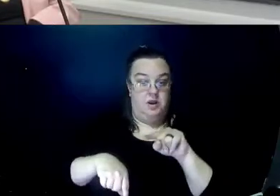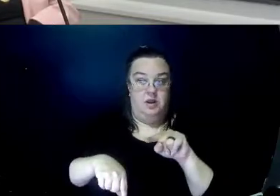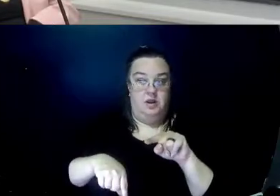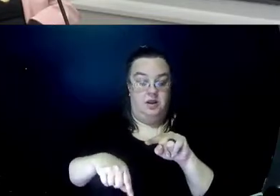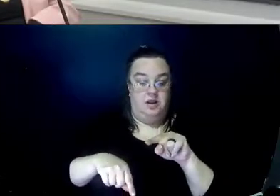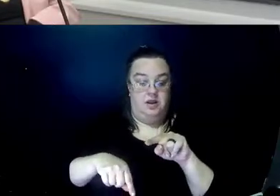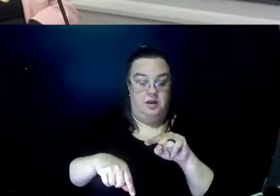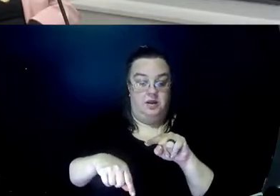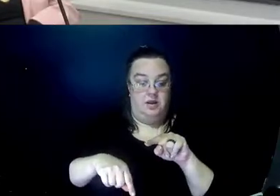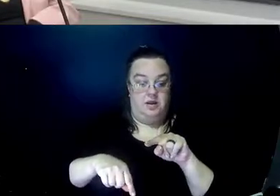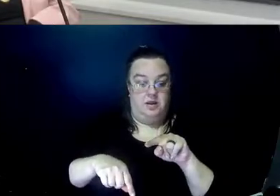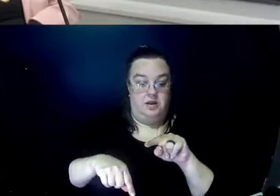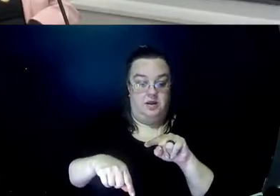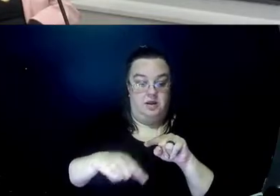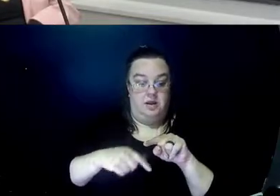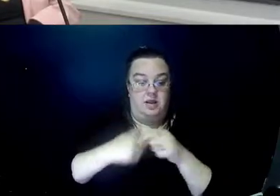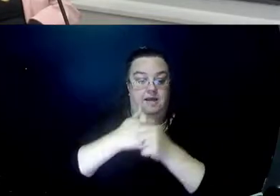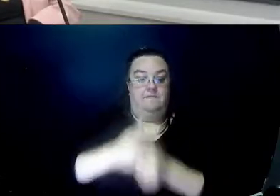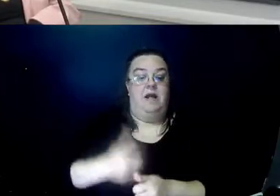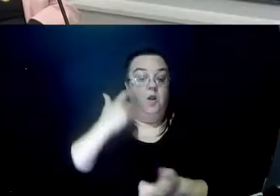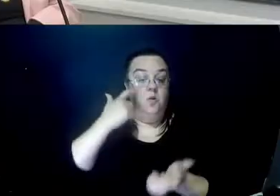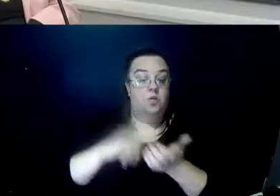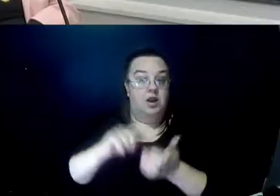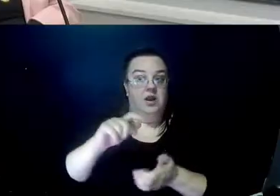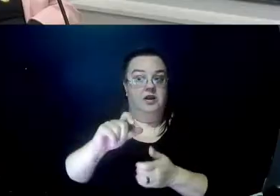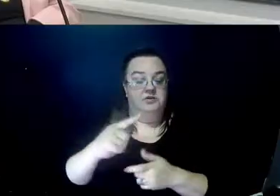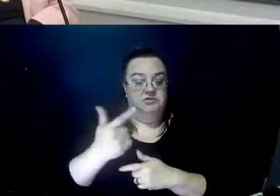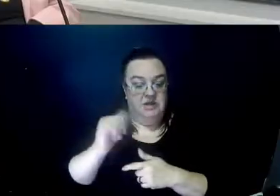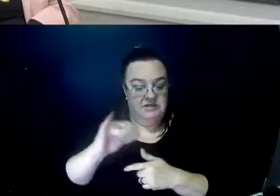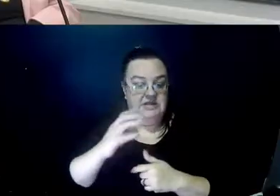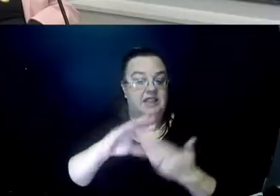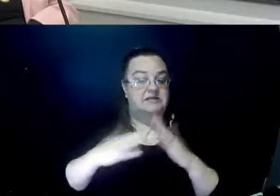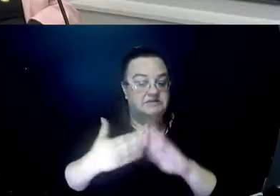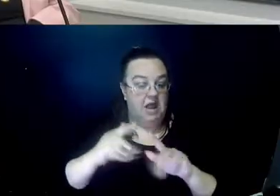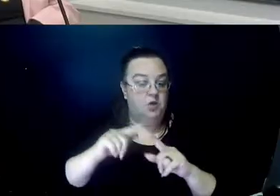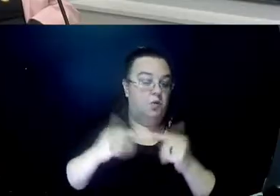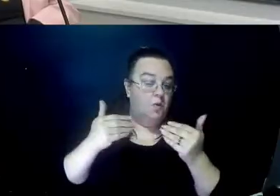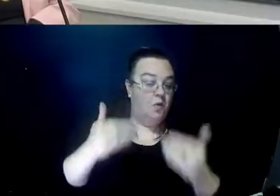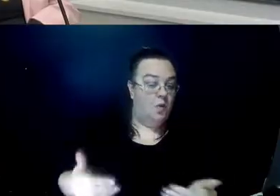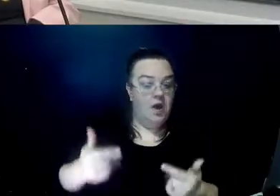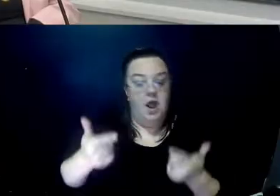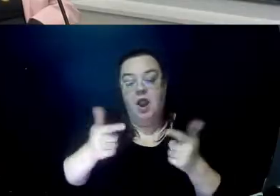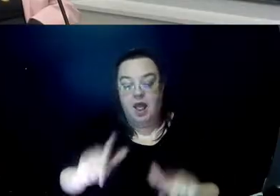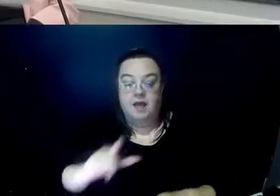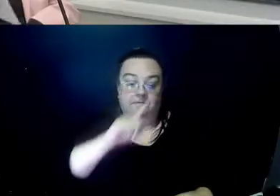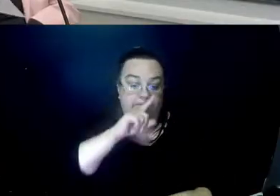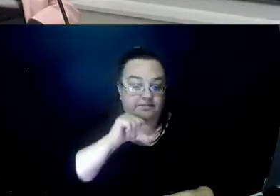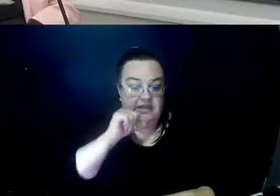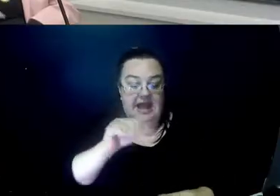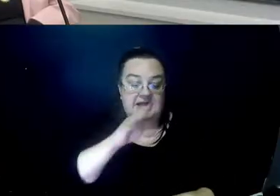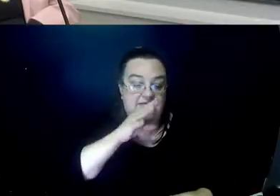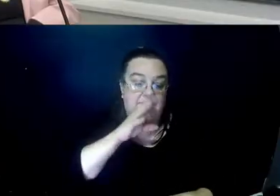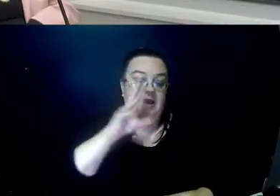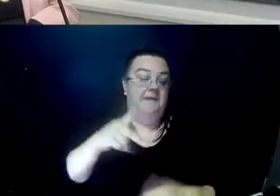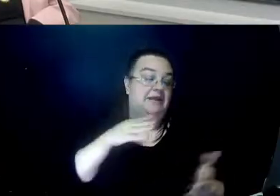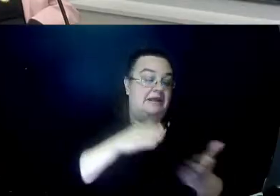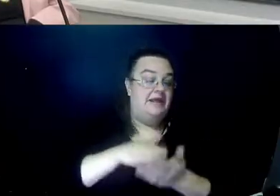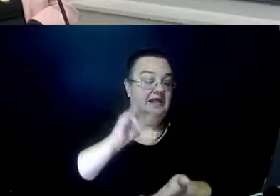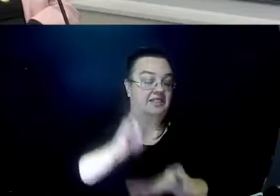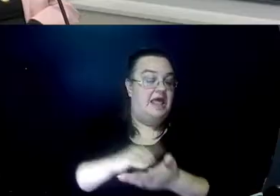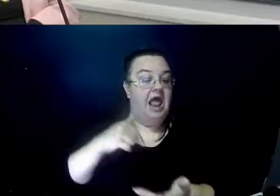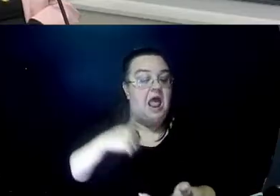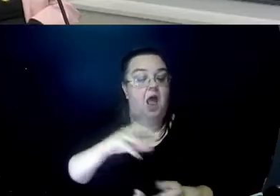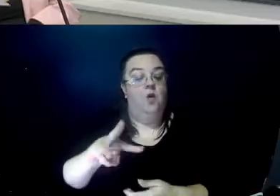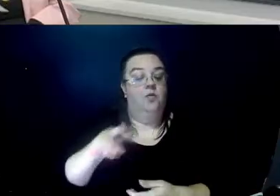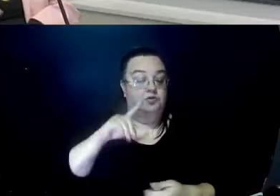abide the recommendation of the GIC and the town to go along and allow and not speak up against this, I withdrew from the Green